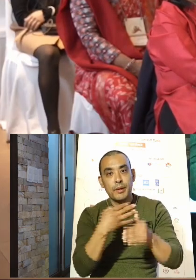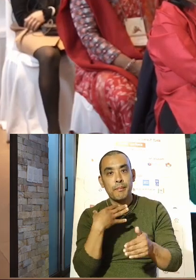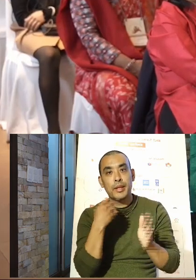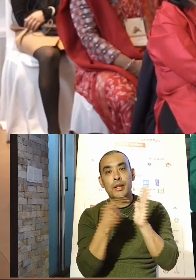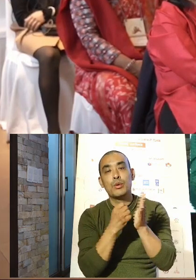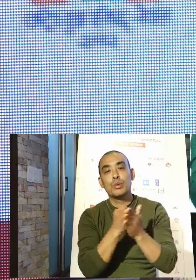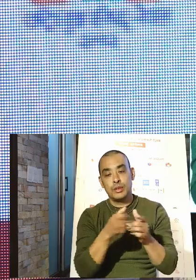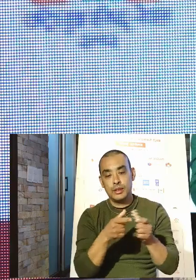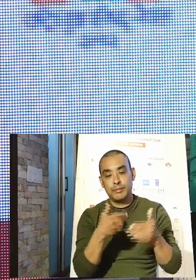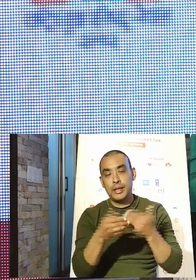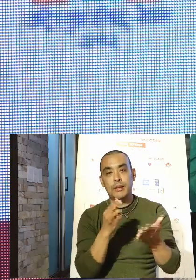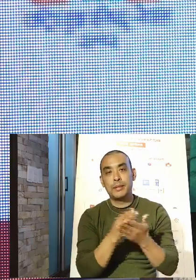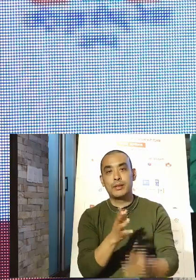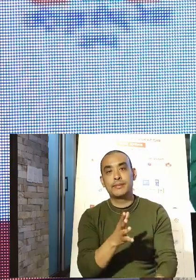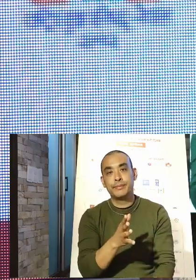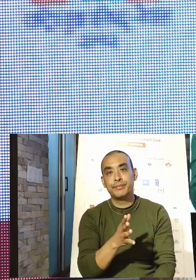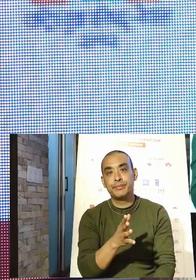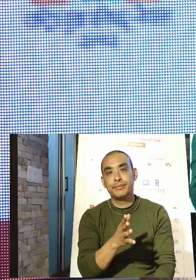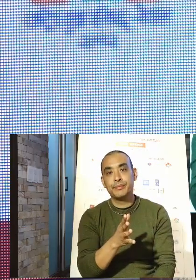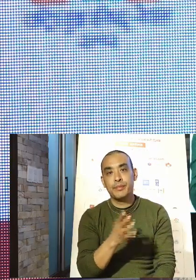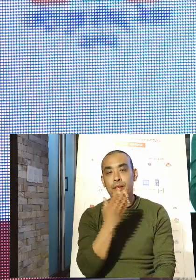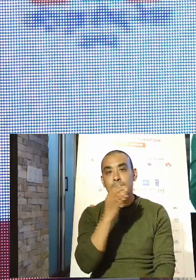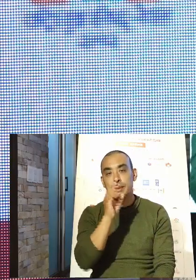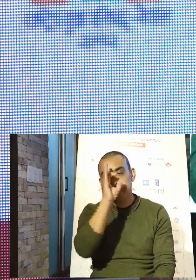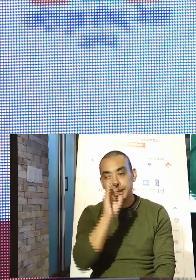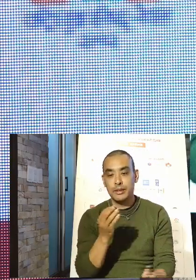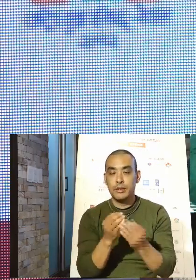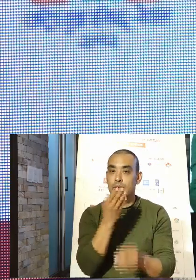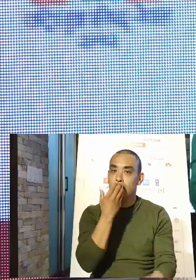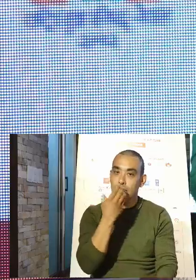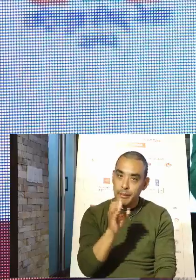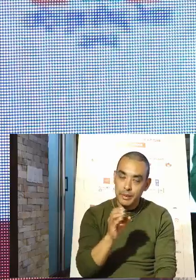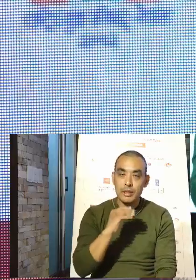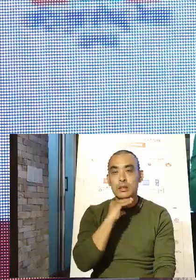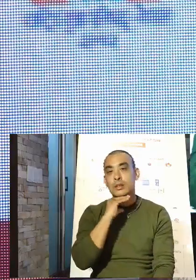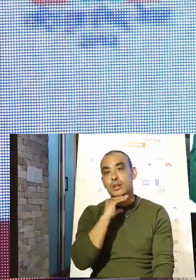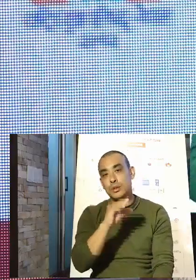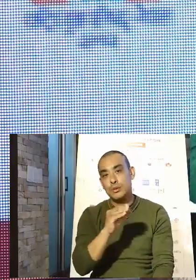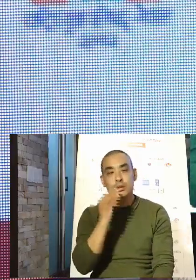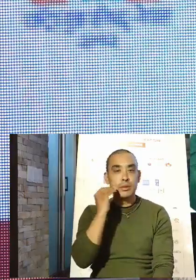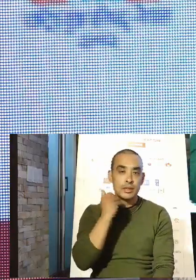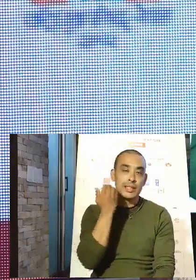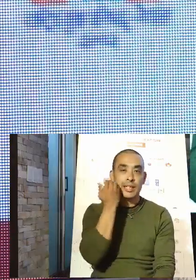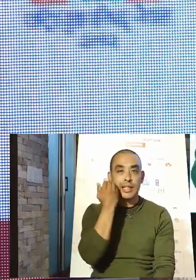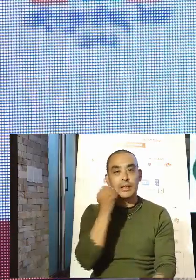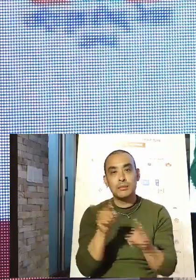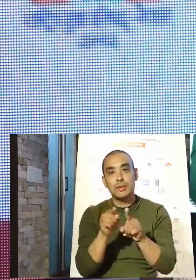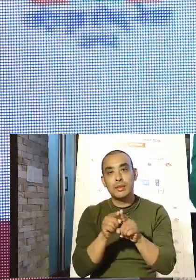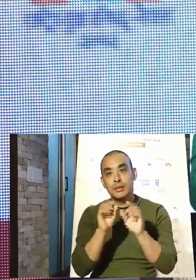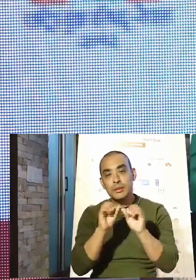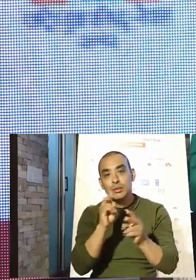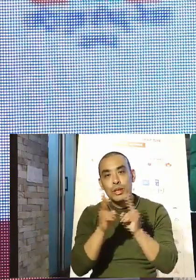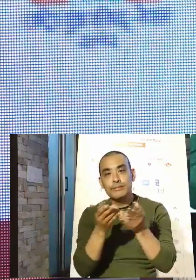pad. And especially in colleges, a lot of young girls and boys, they started using phones